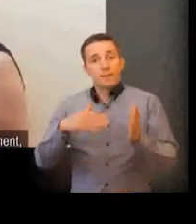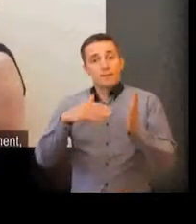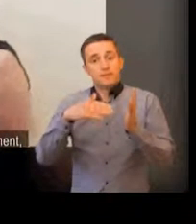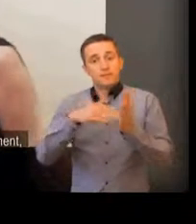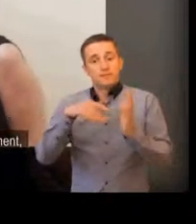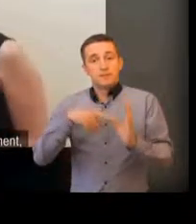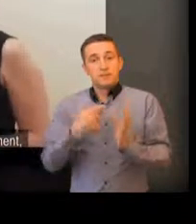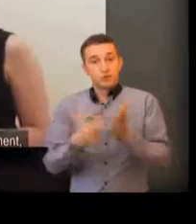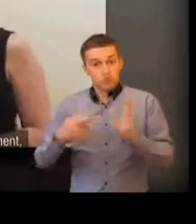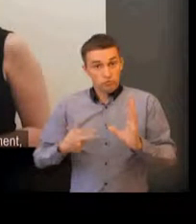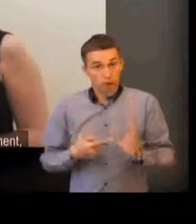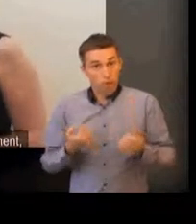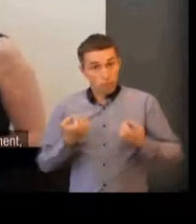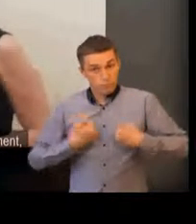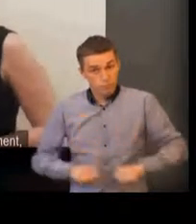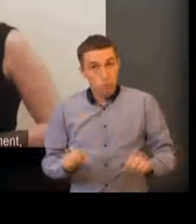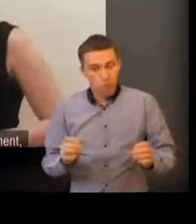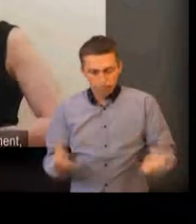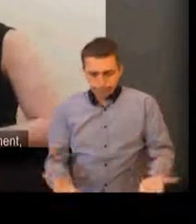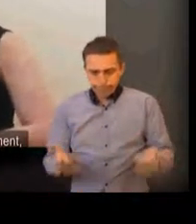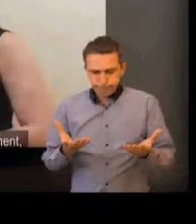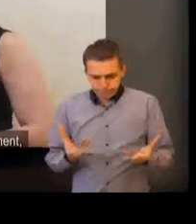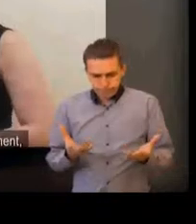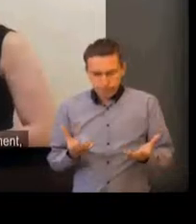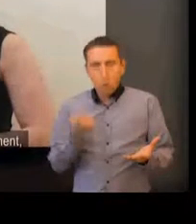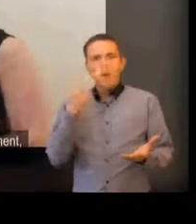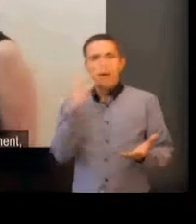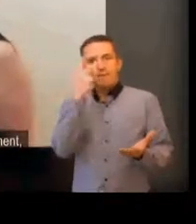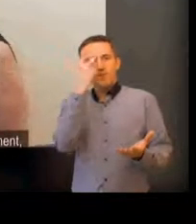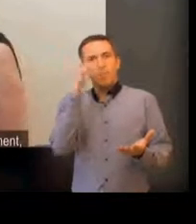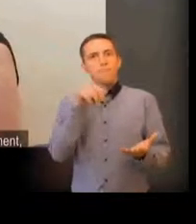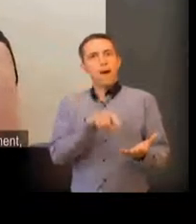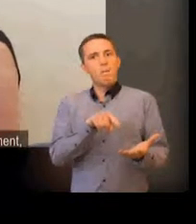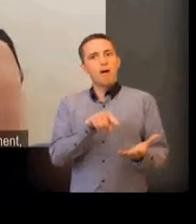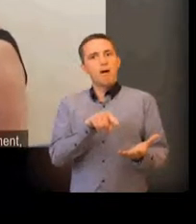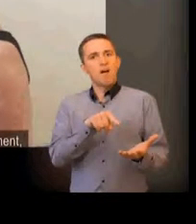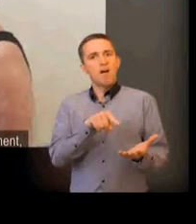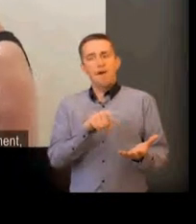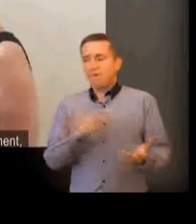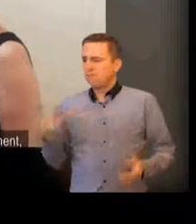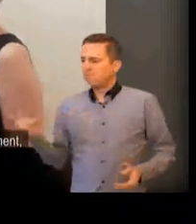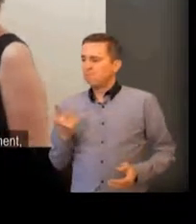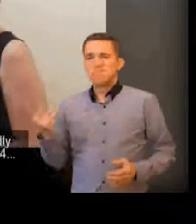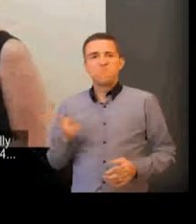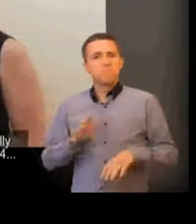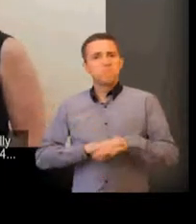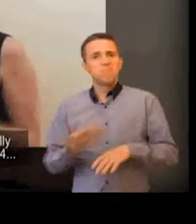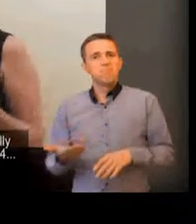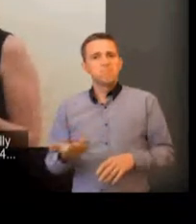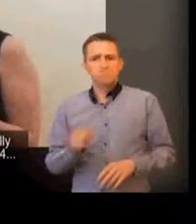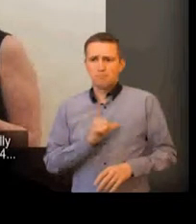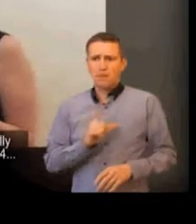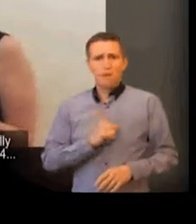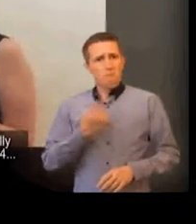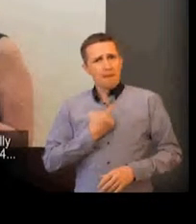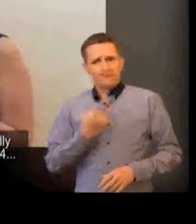Blythe and Anna push Aaron on a sitting swing. He has a great big smile on his